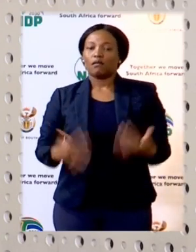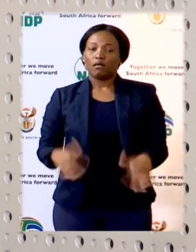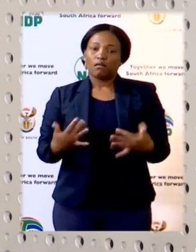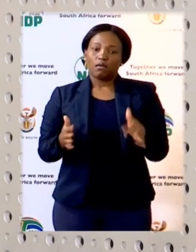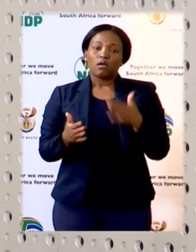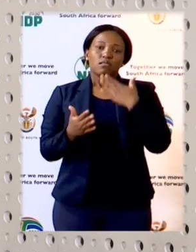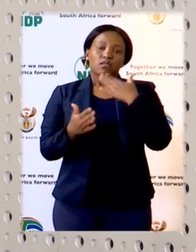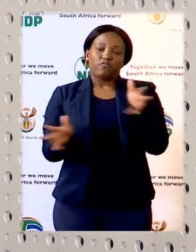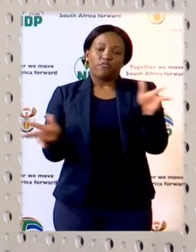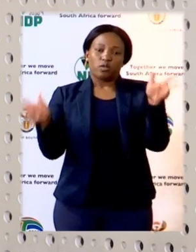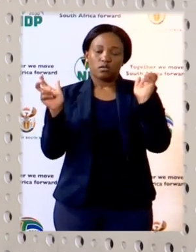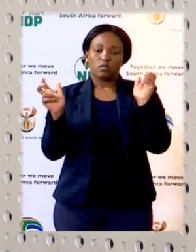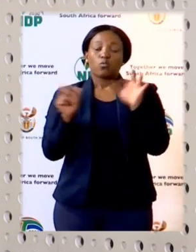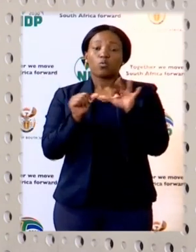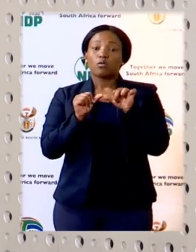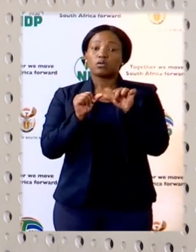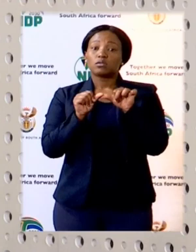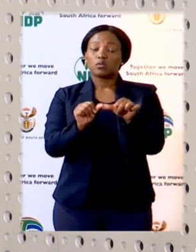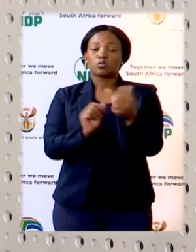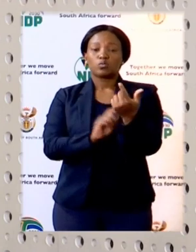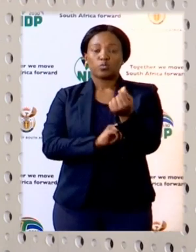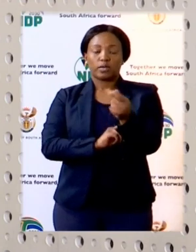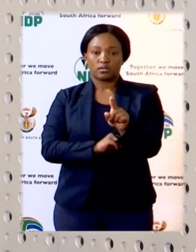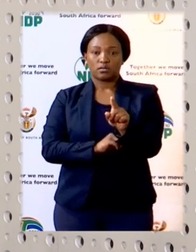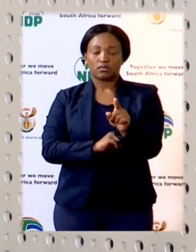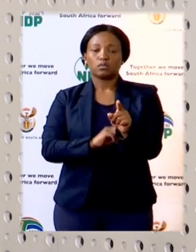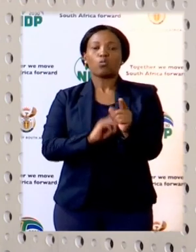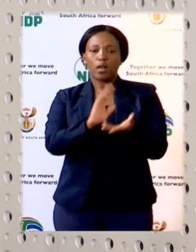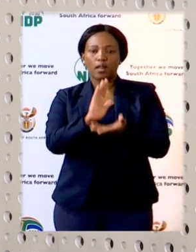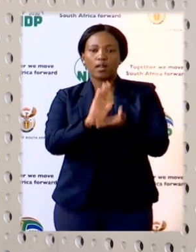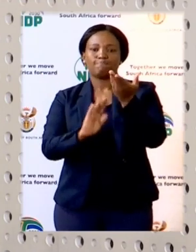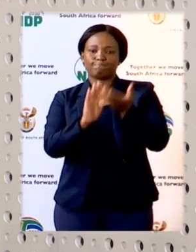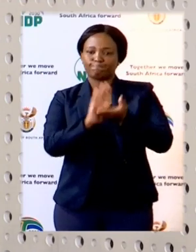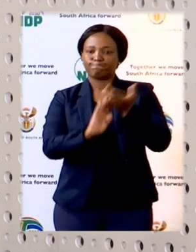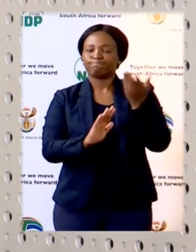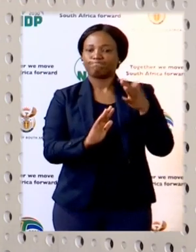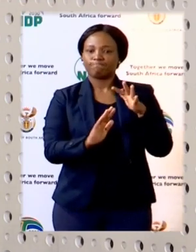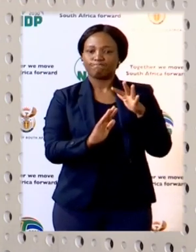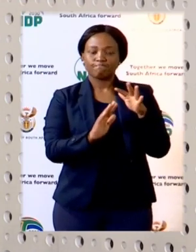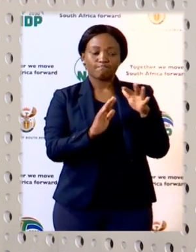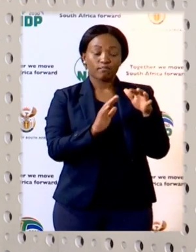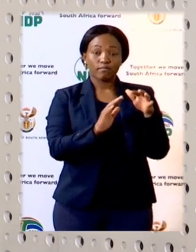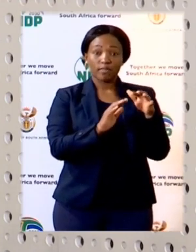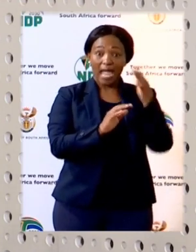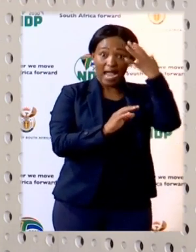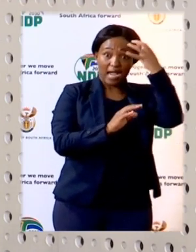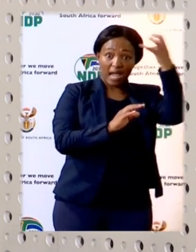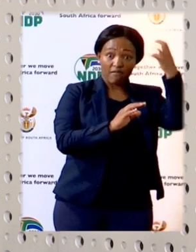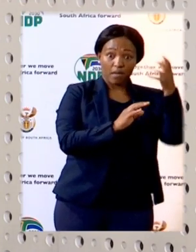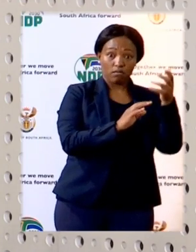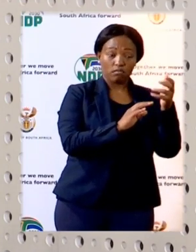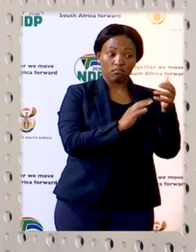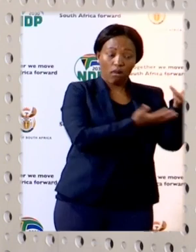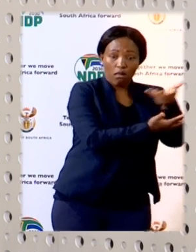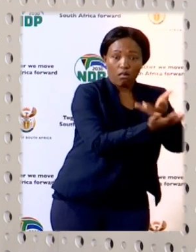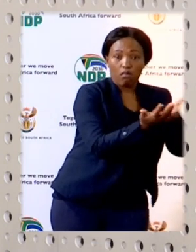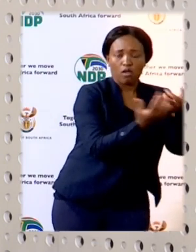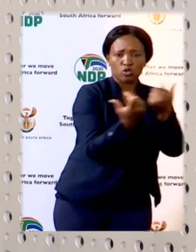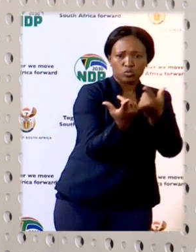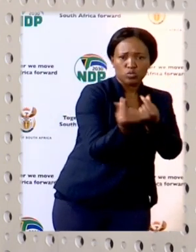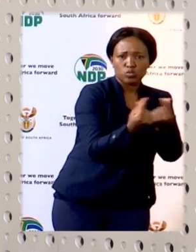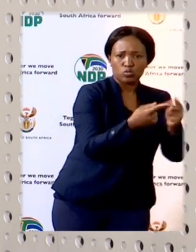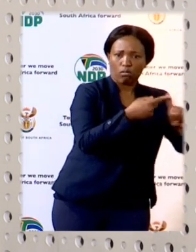for listening to us. We will continue updating the nation on what steps government is taking